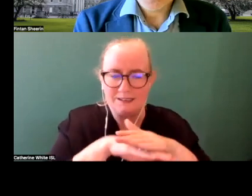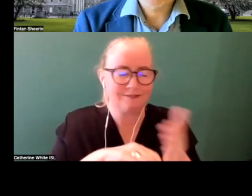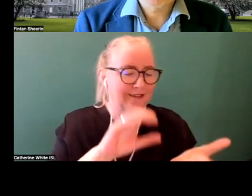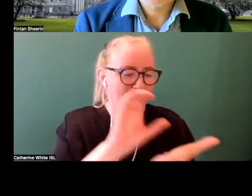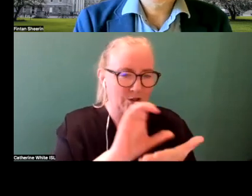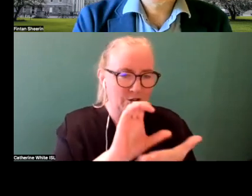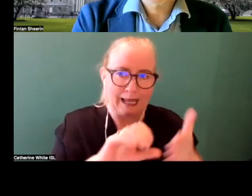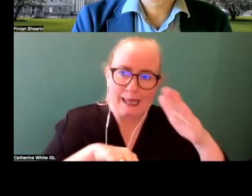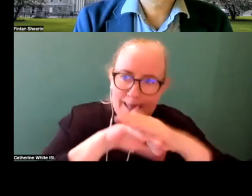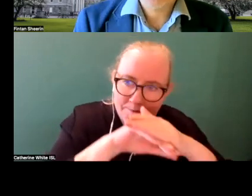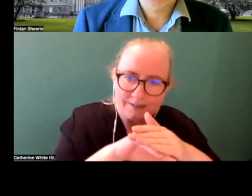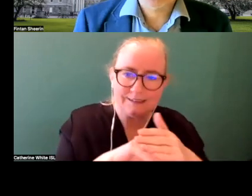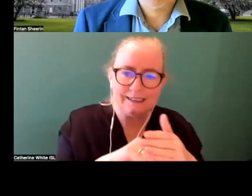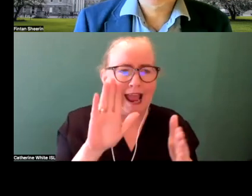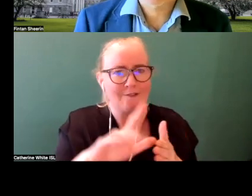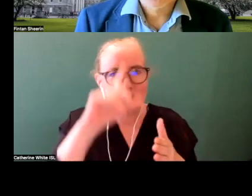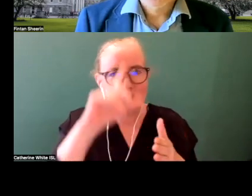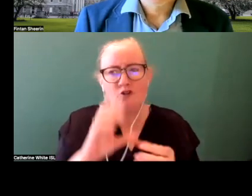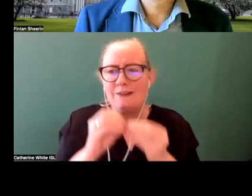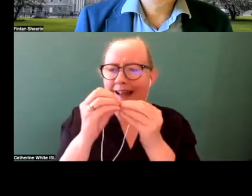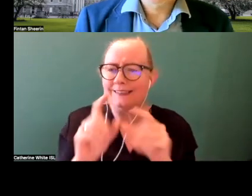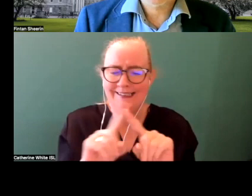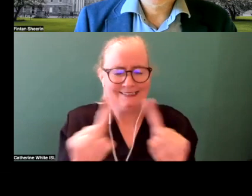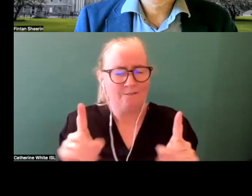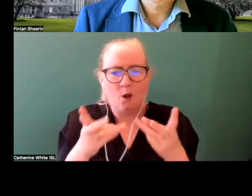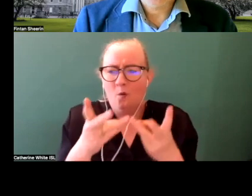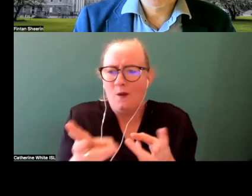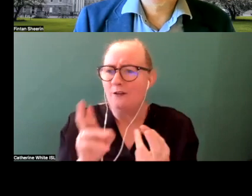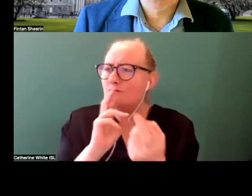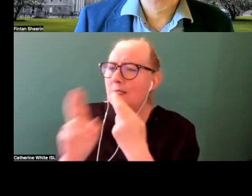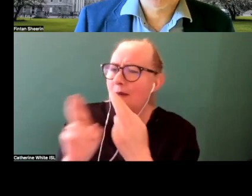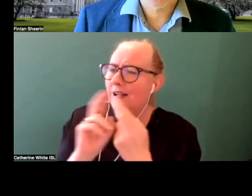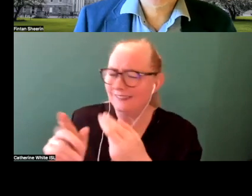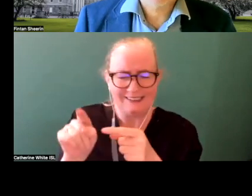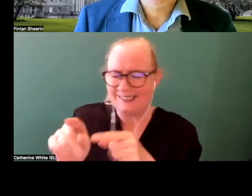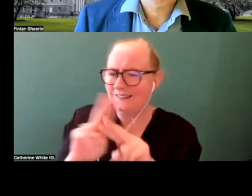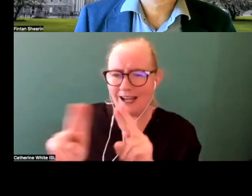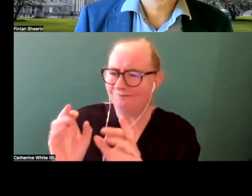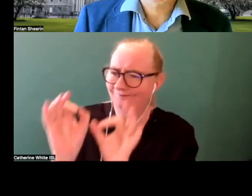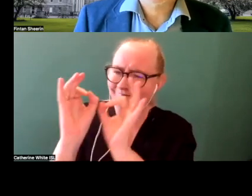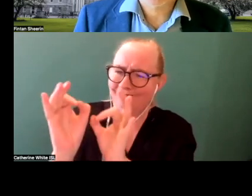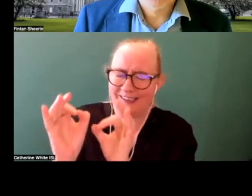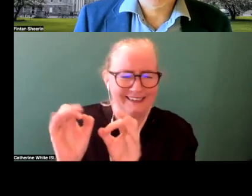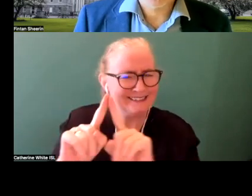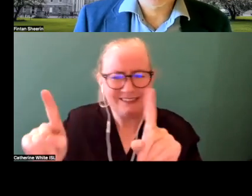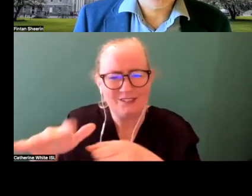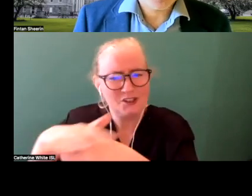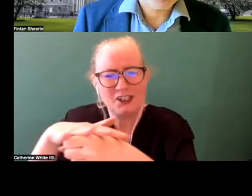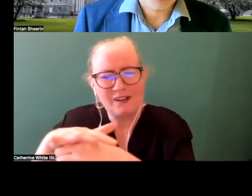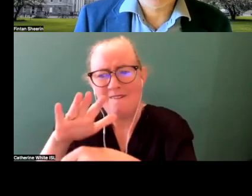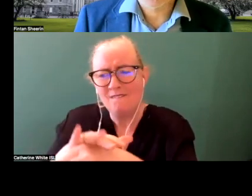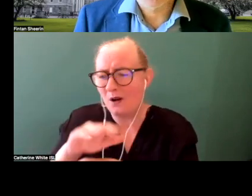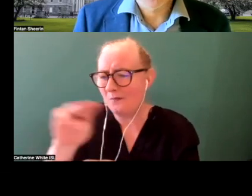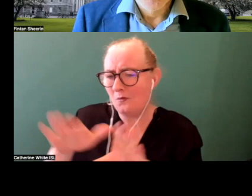and they have to try and create responses which are not the optimal response in many situations for people with